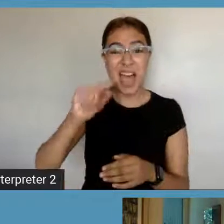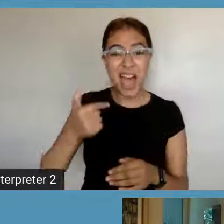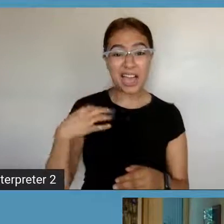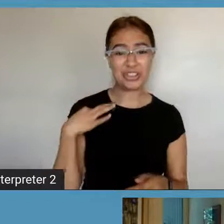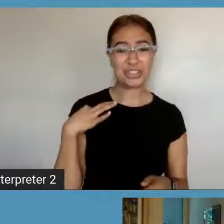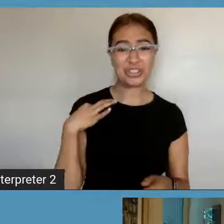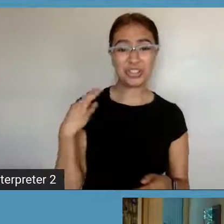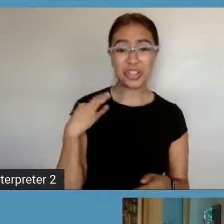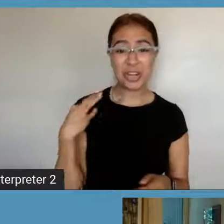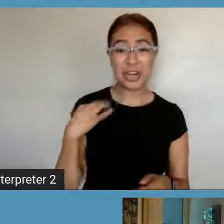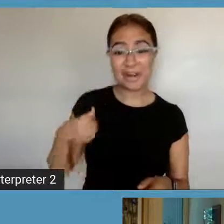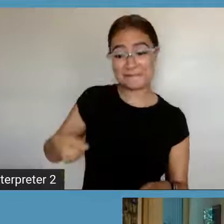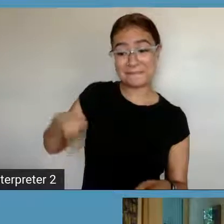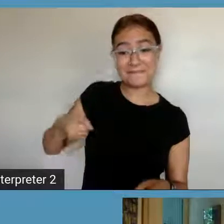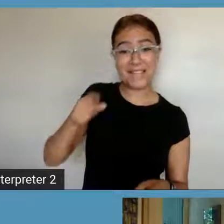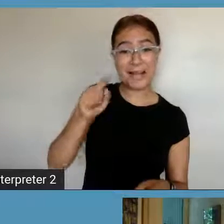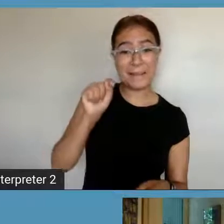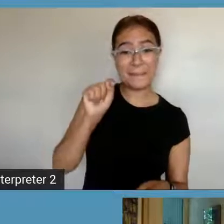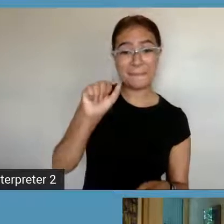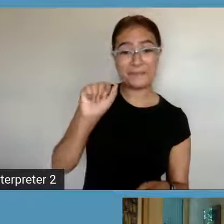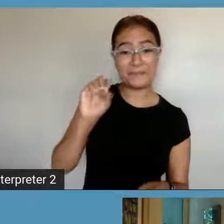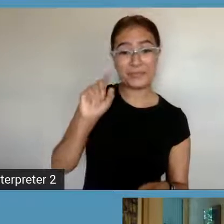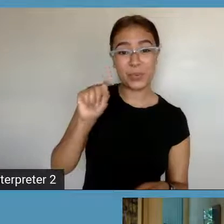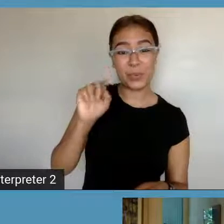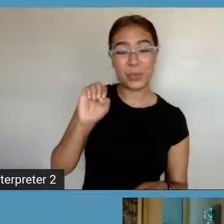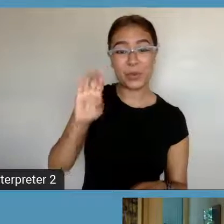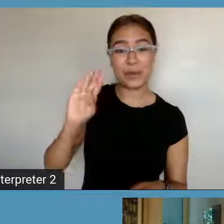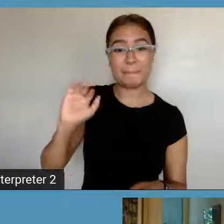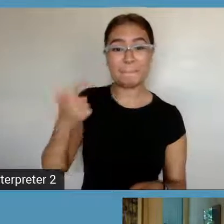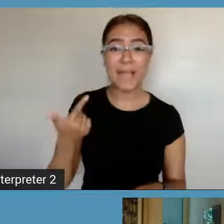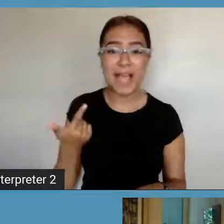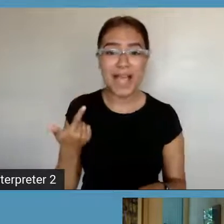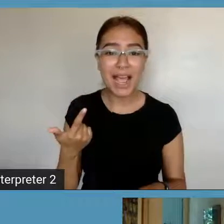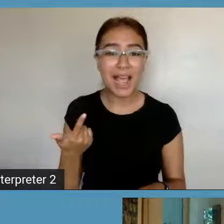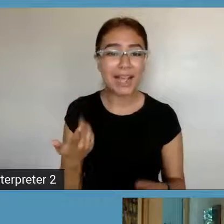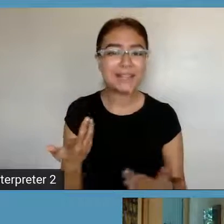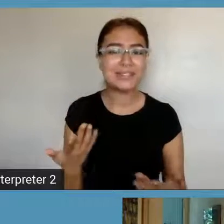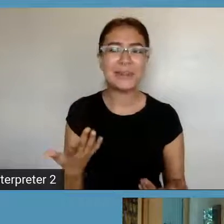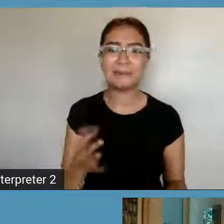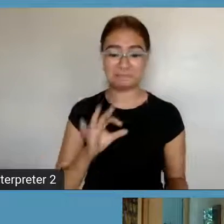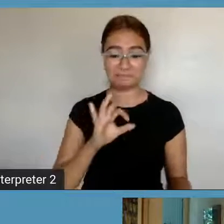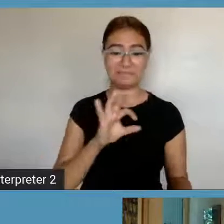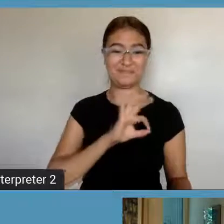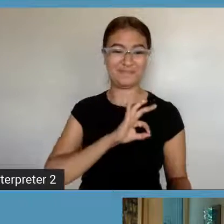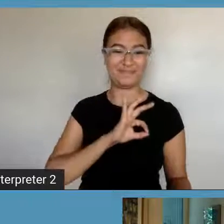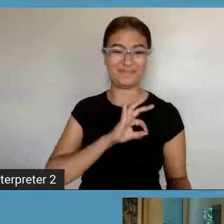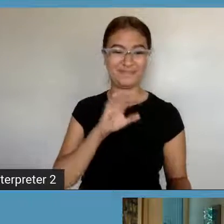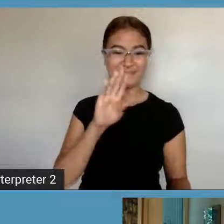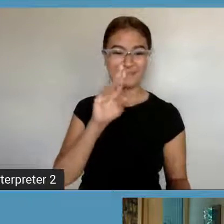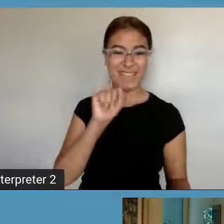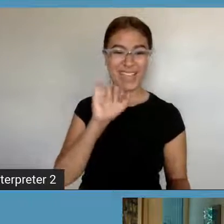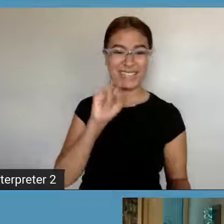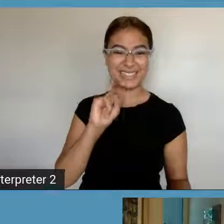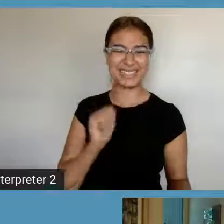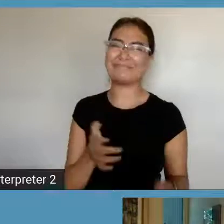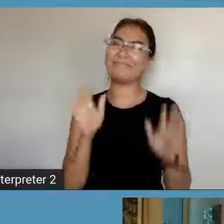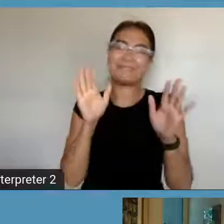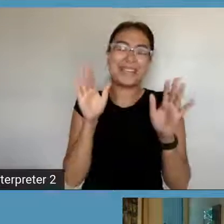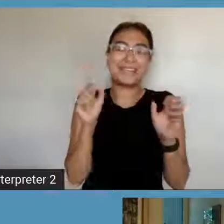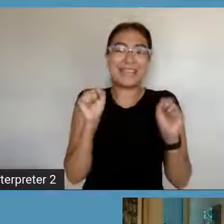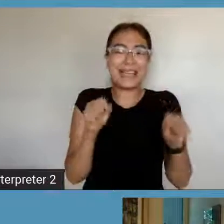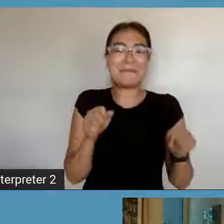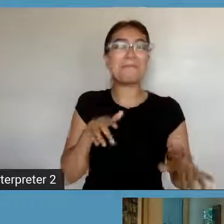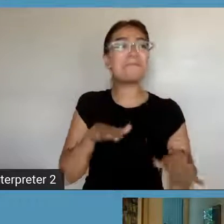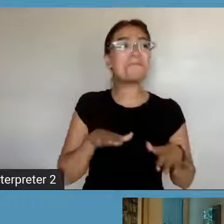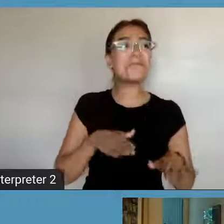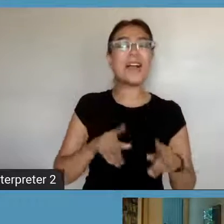canvas tote bag. So the you know, buttons, I mean, it's just so amazing that you can walk around and think about